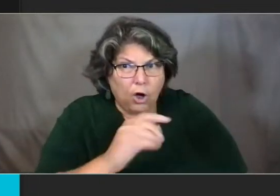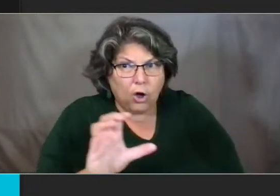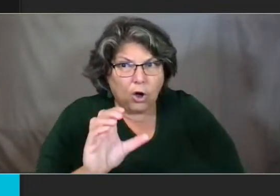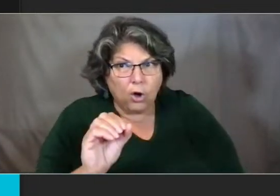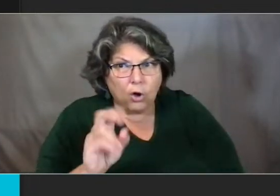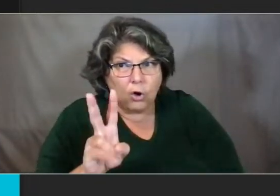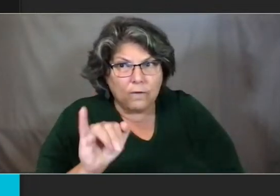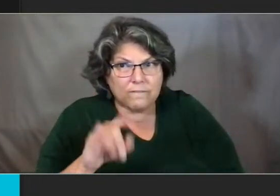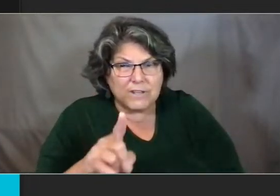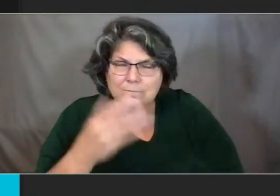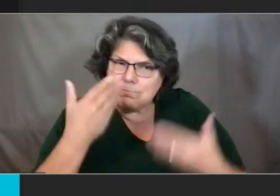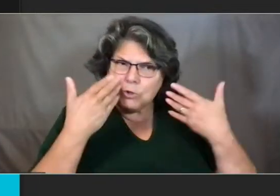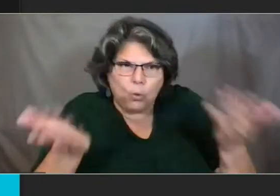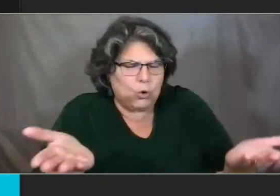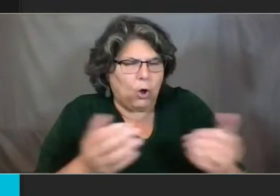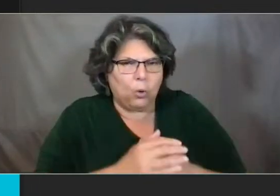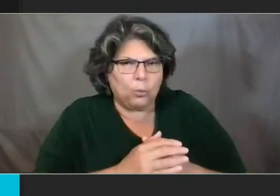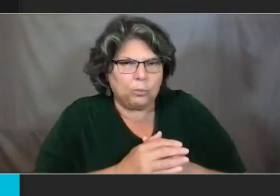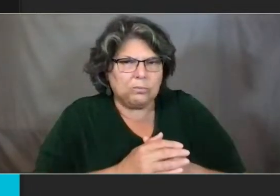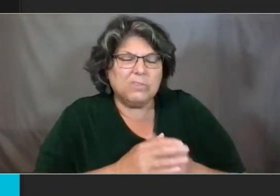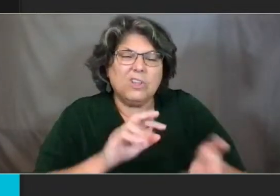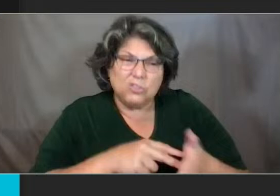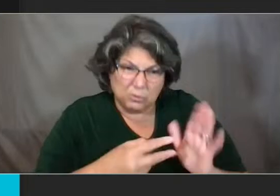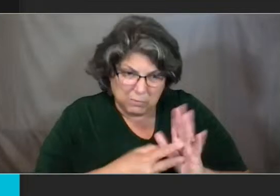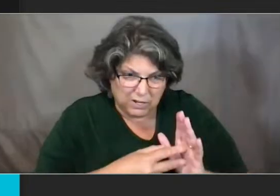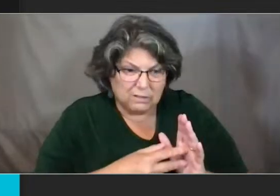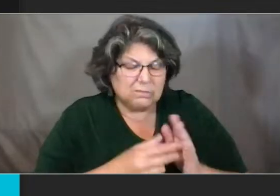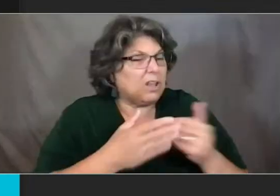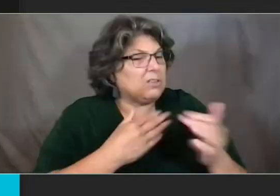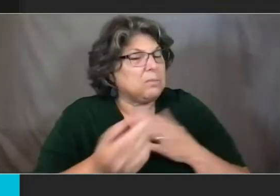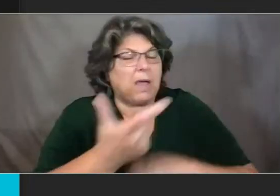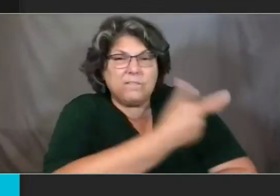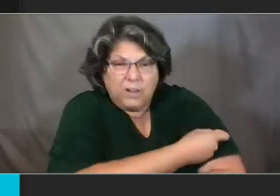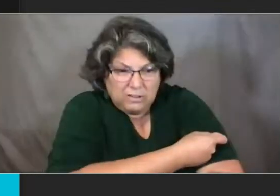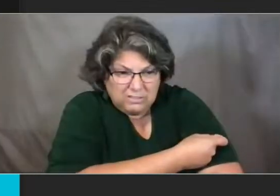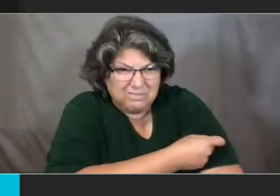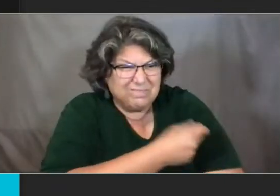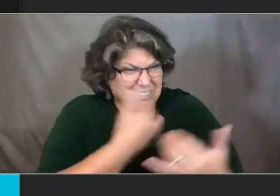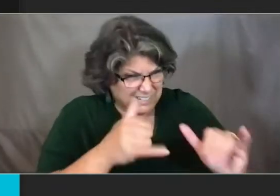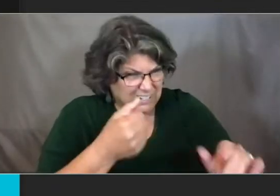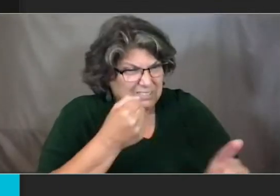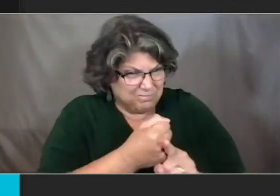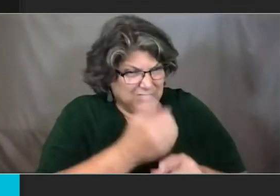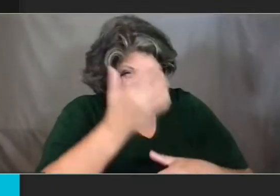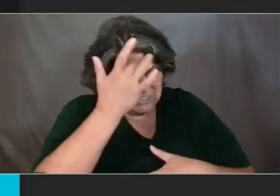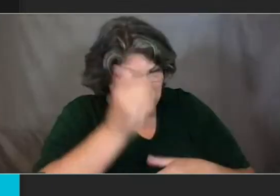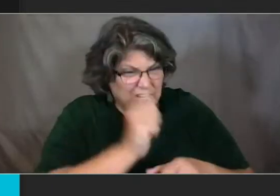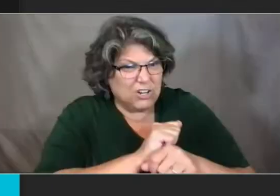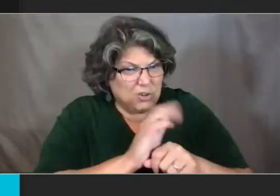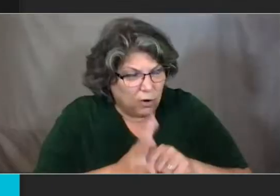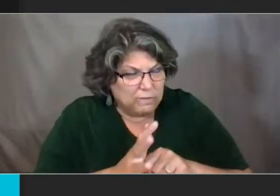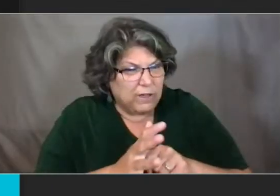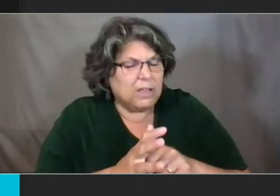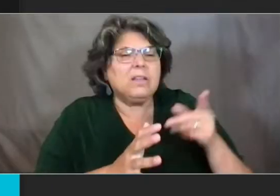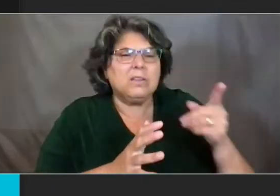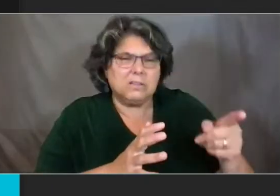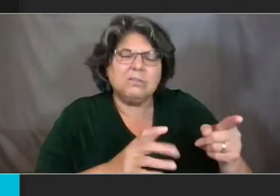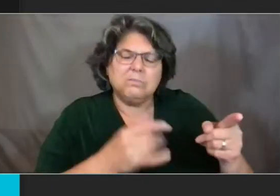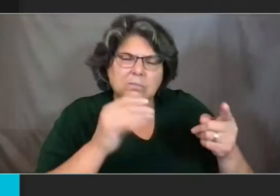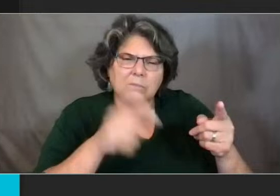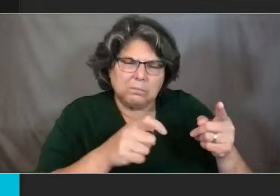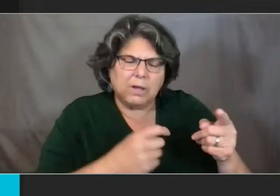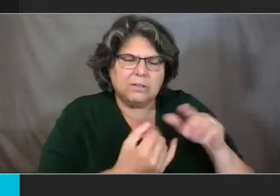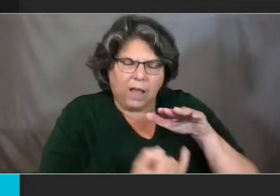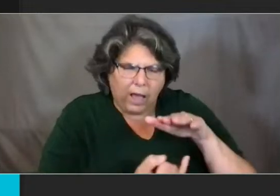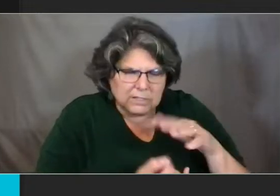have to isolate and you may develop a chronic disease. However, the vaccine is very protective, and we've seen